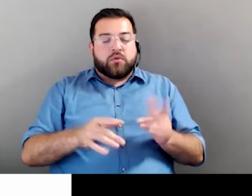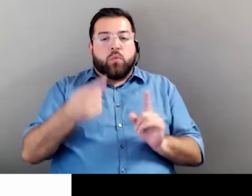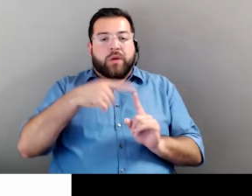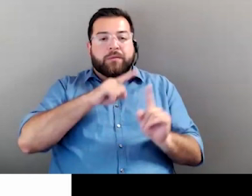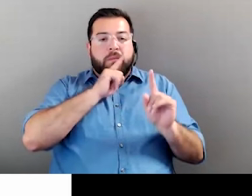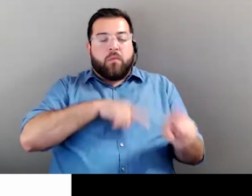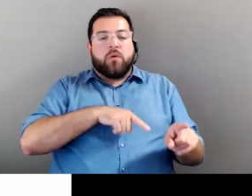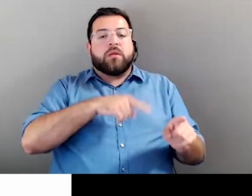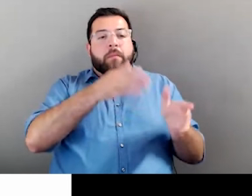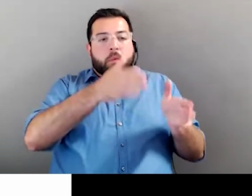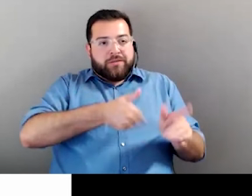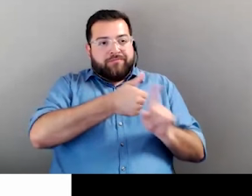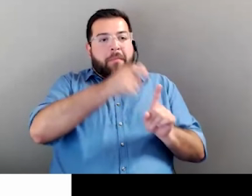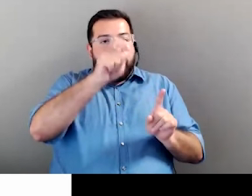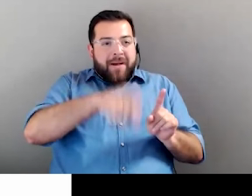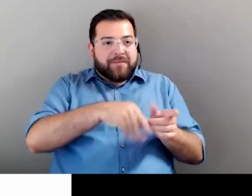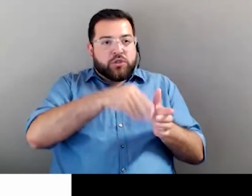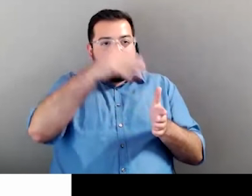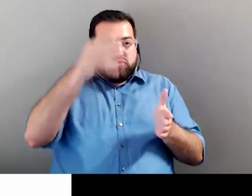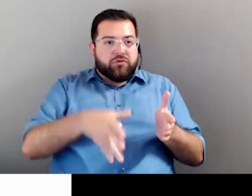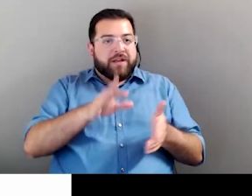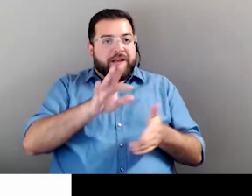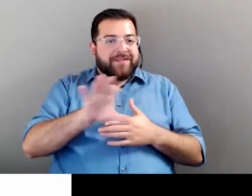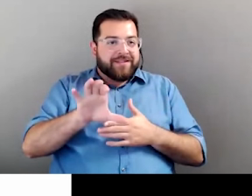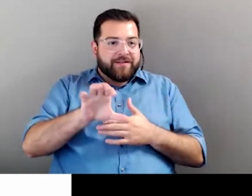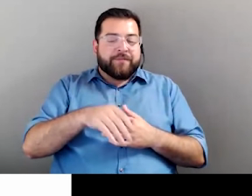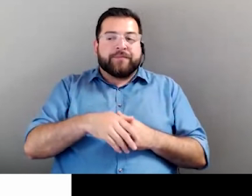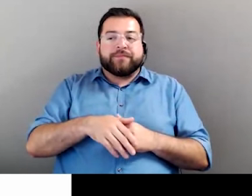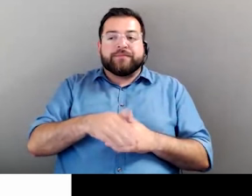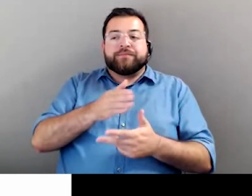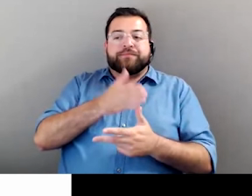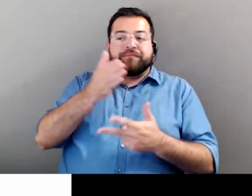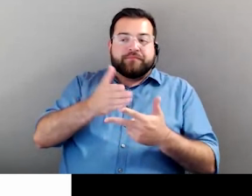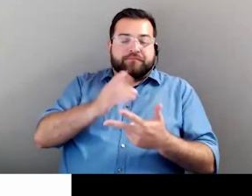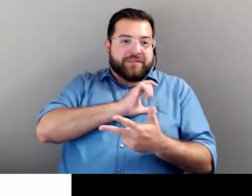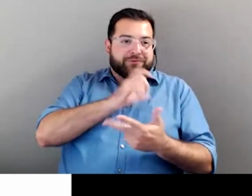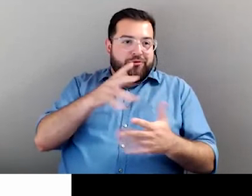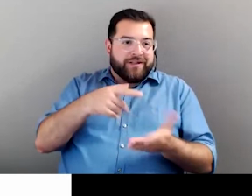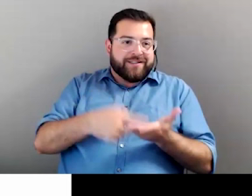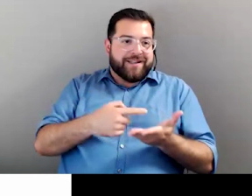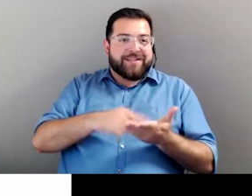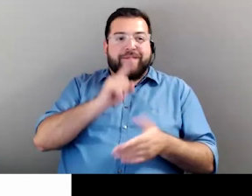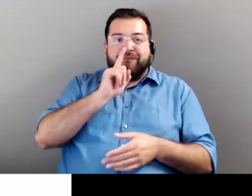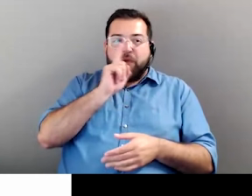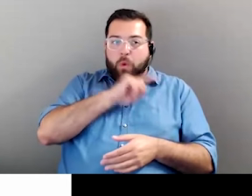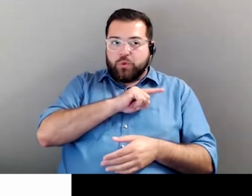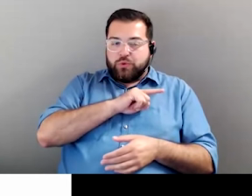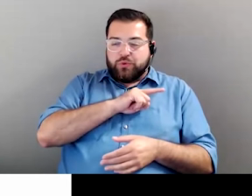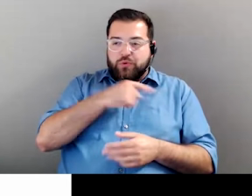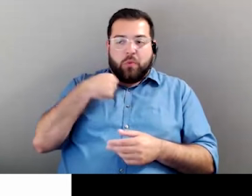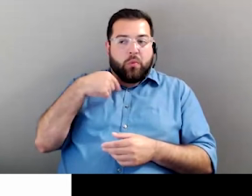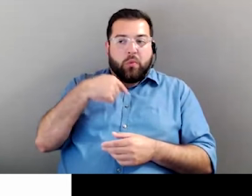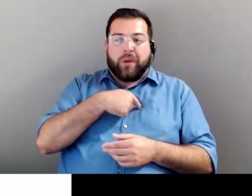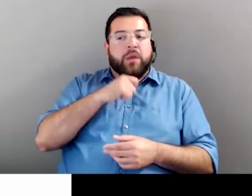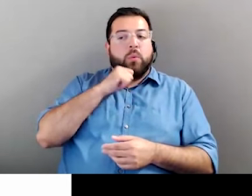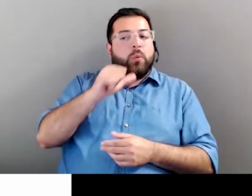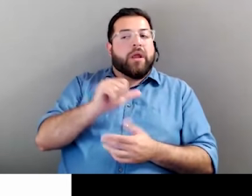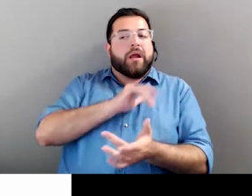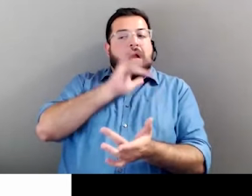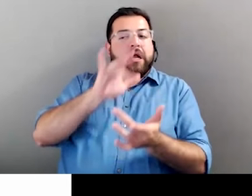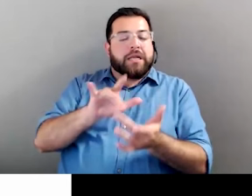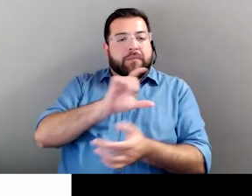Okay. And then we already discussed the police one, so that is false. We don't contact police unless we